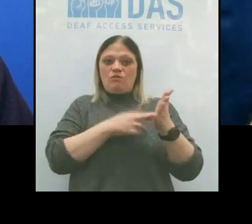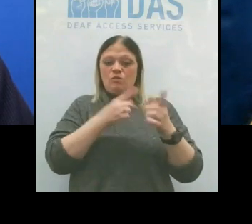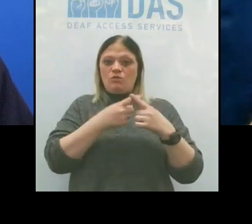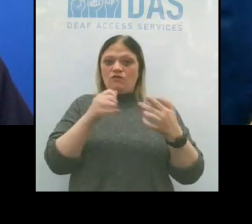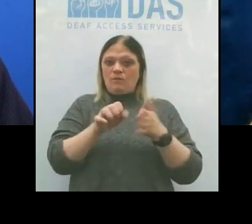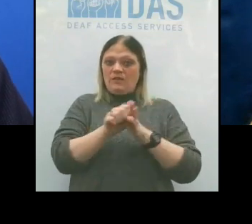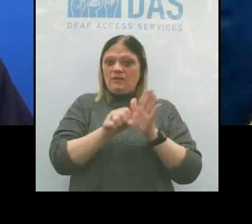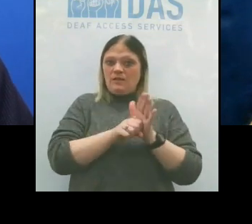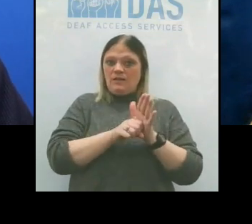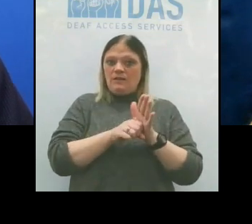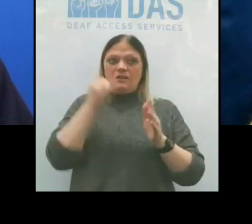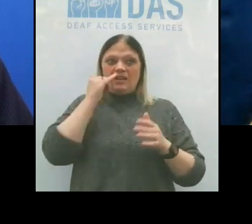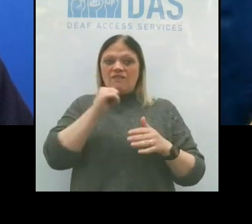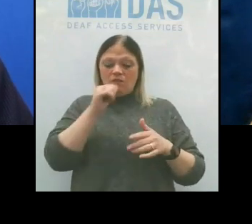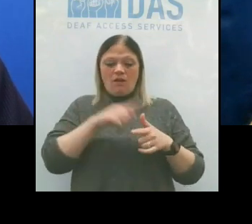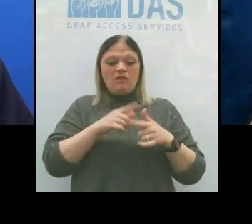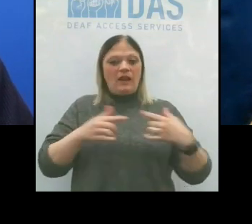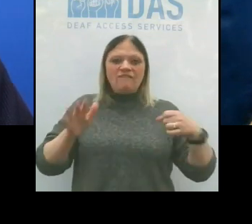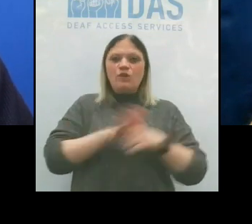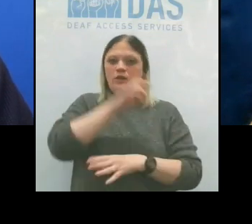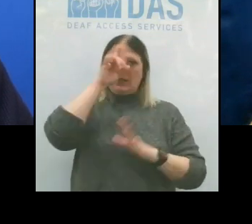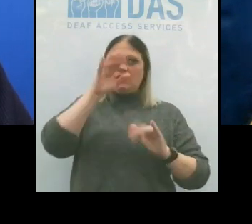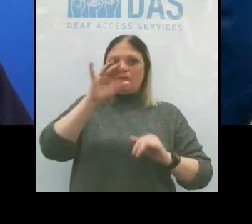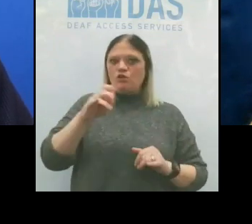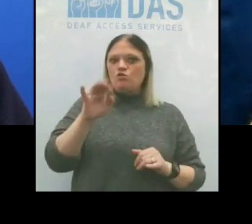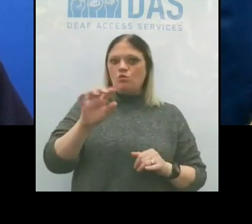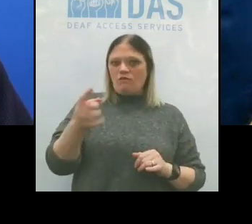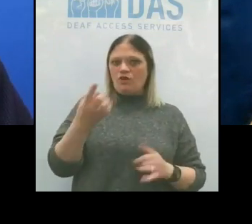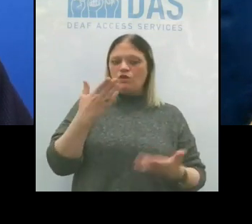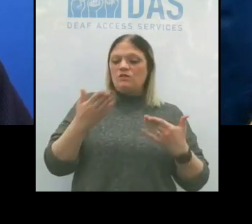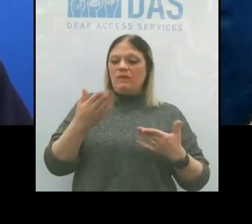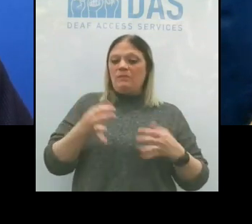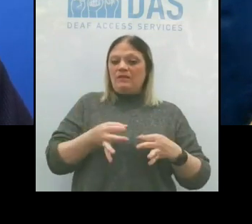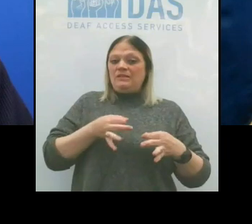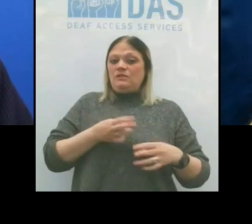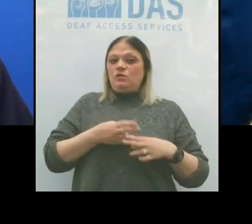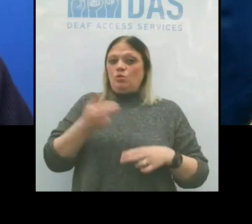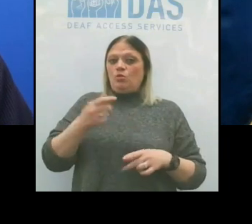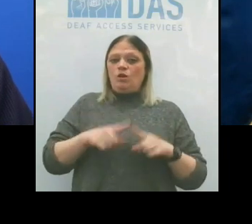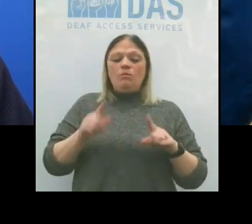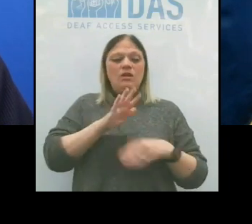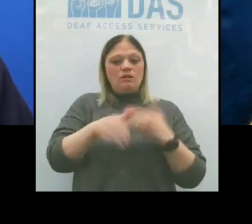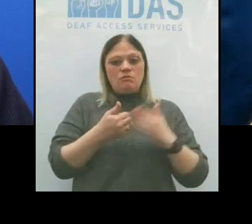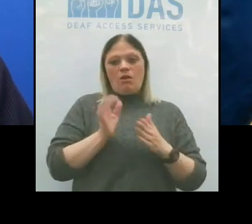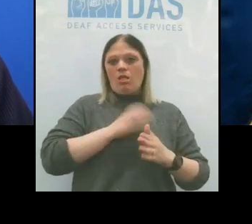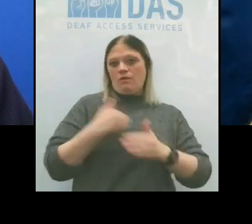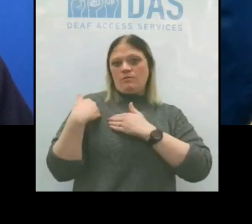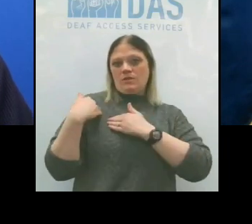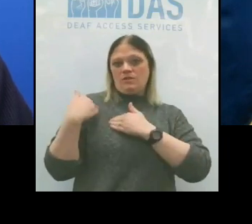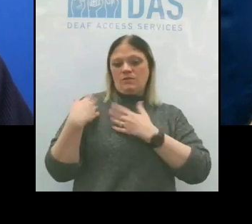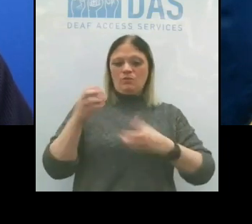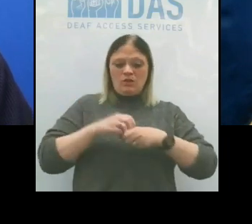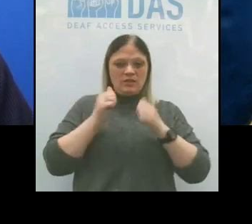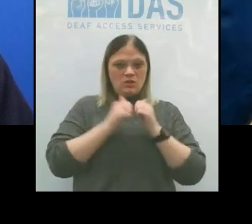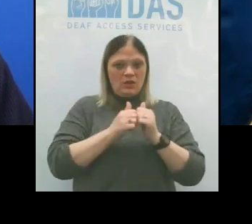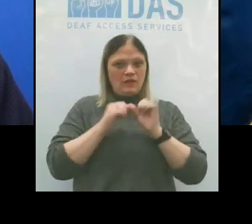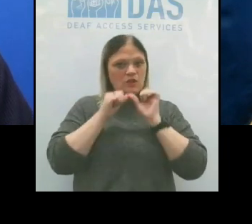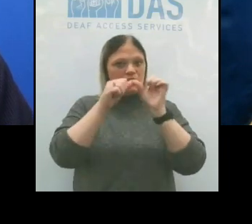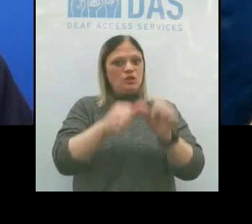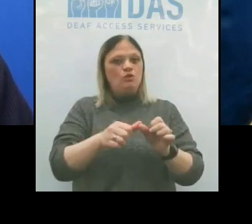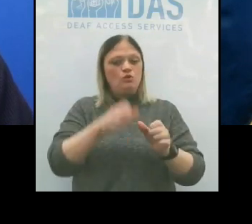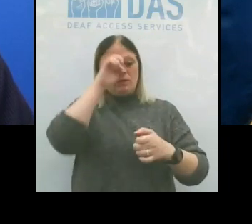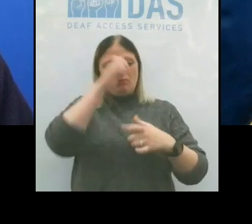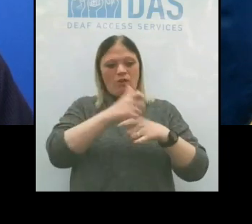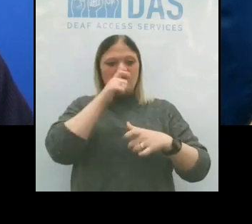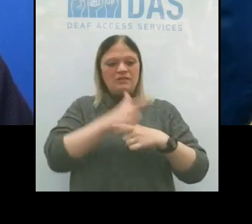do fully expect us to meet it by June 1st and hopefully sooner, but it's incumbent upon all of us. We're in this together. Let's continue to be our brothers